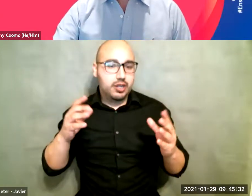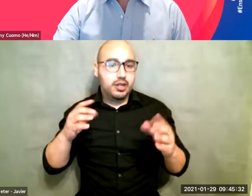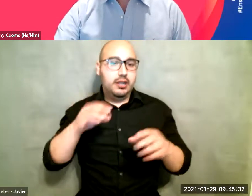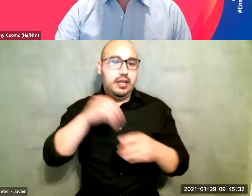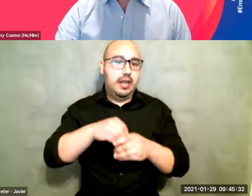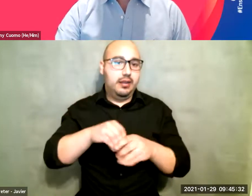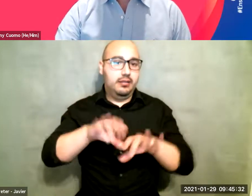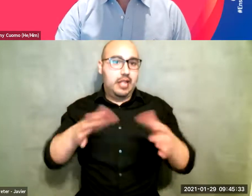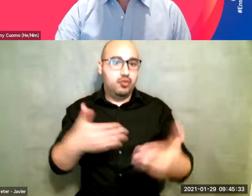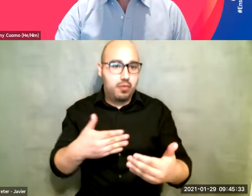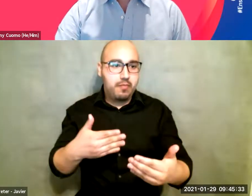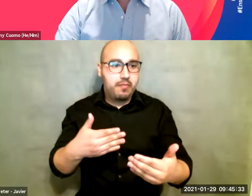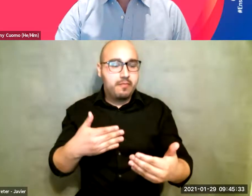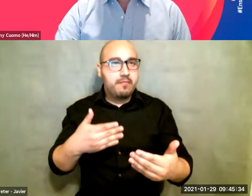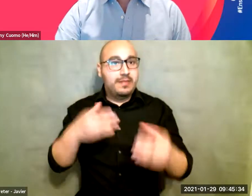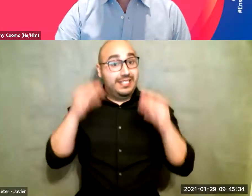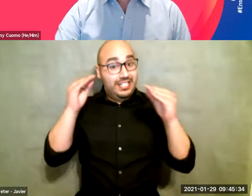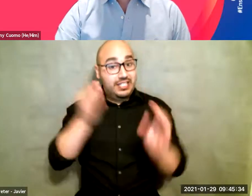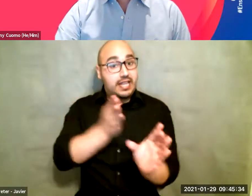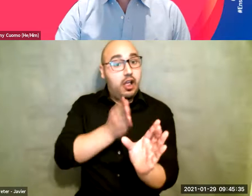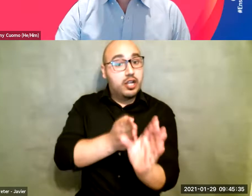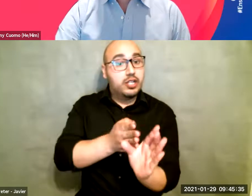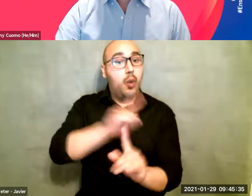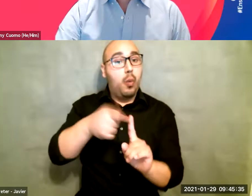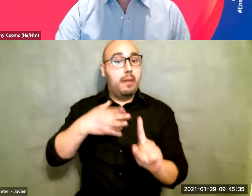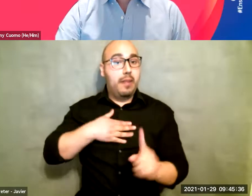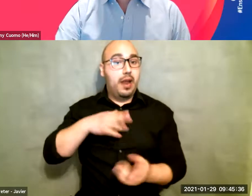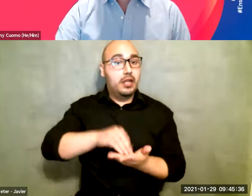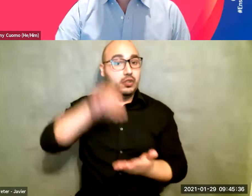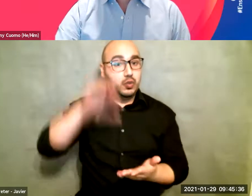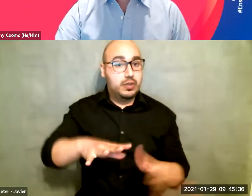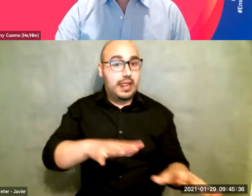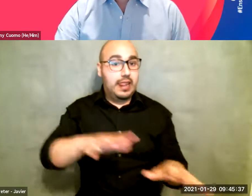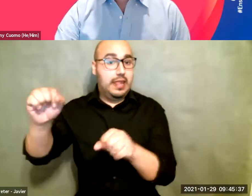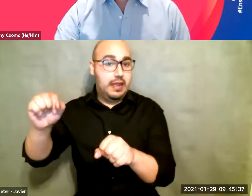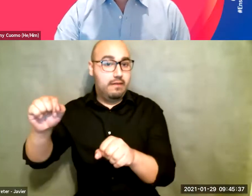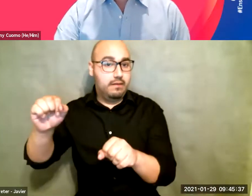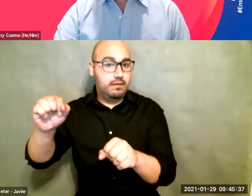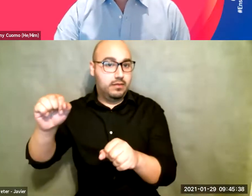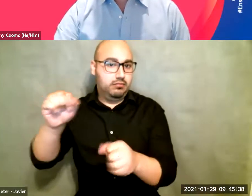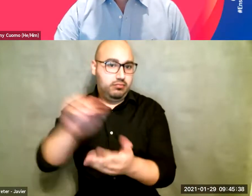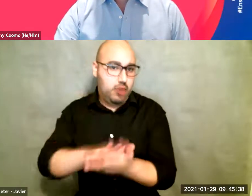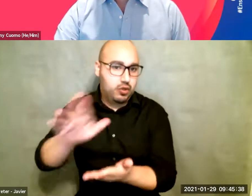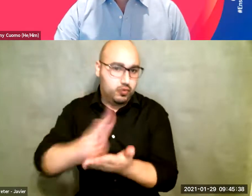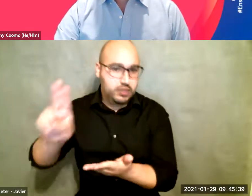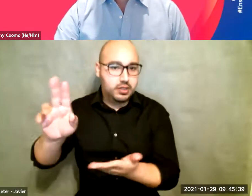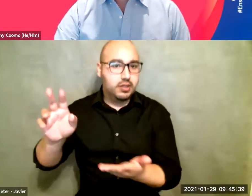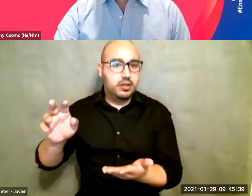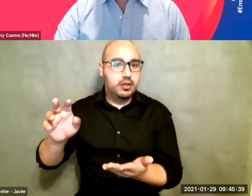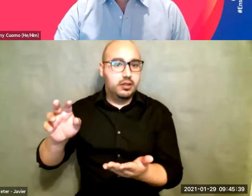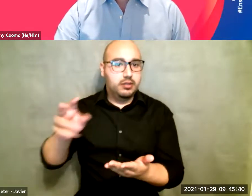was thinking about, okay, when my students leave my institution, what are they actually going to have to